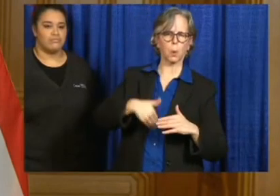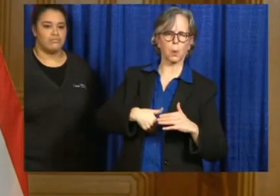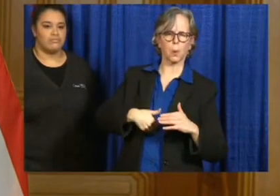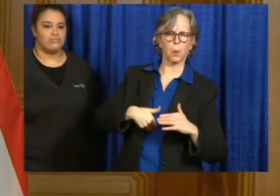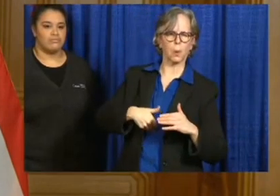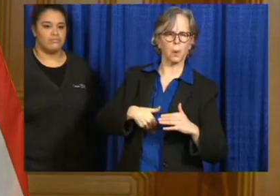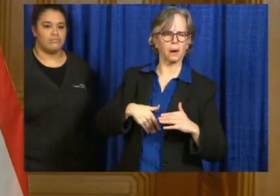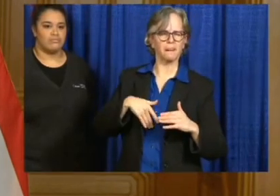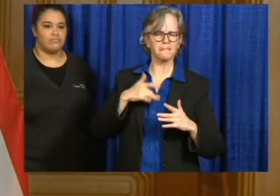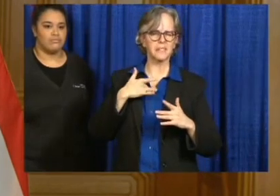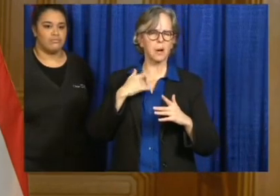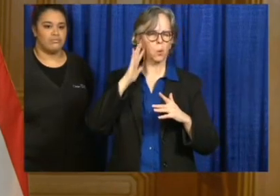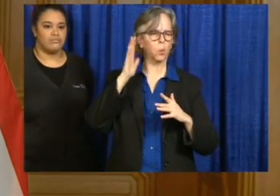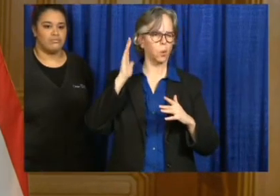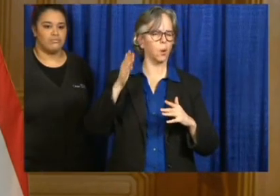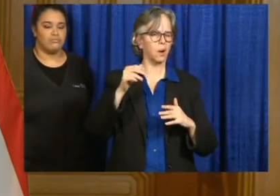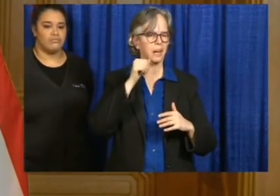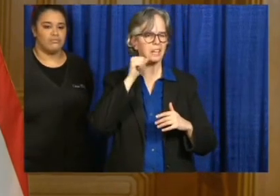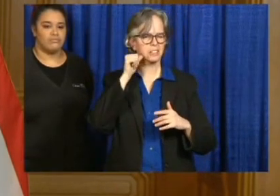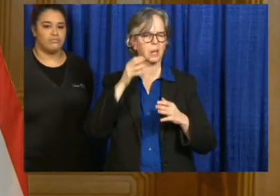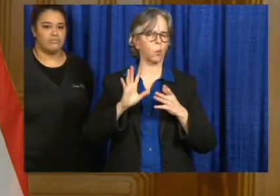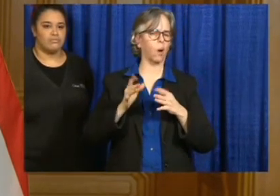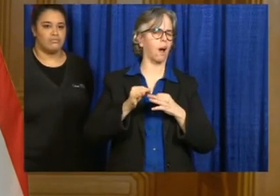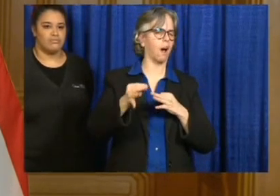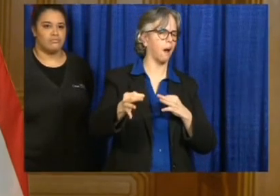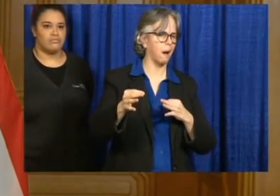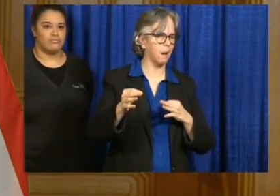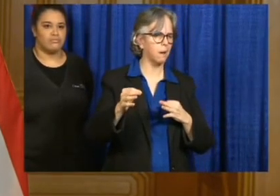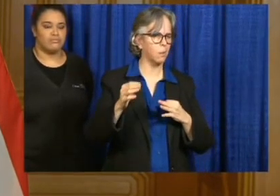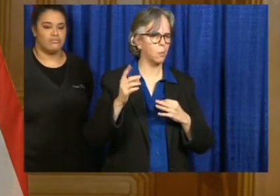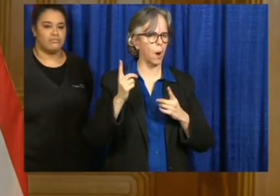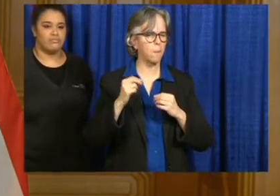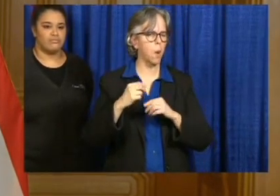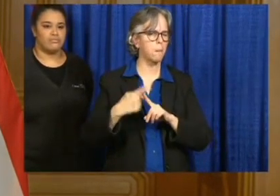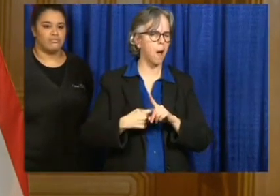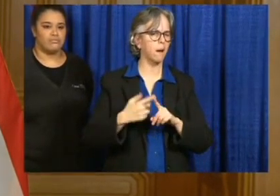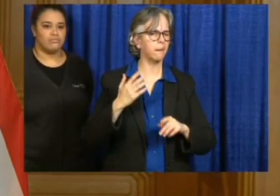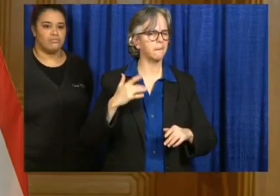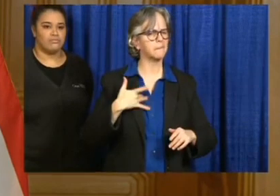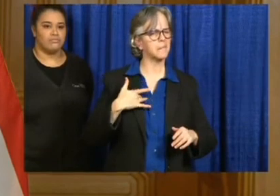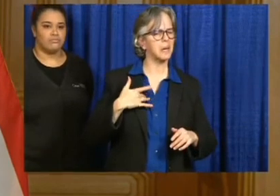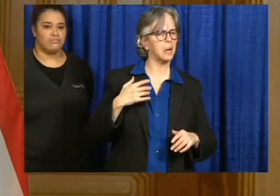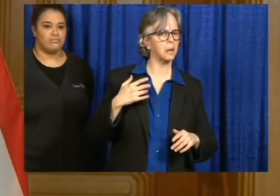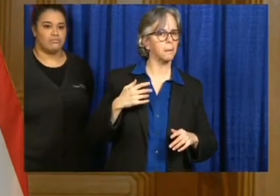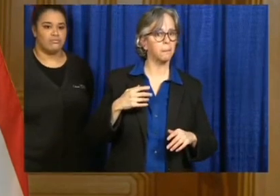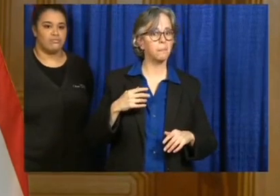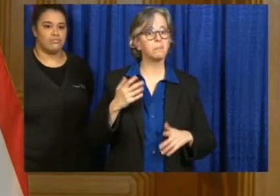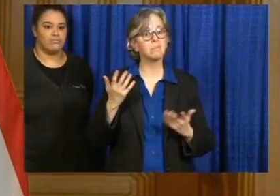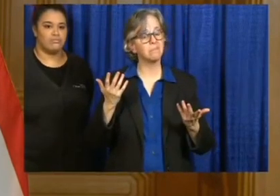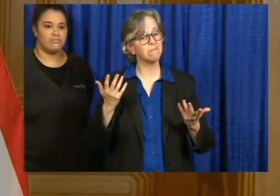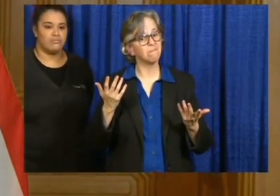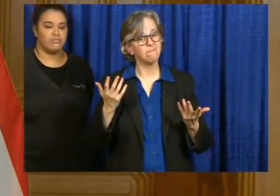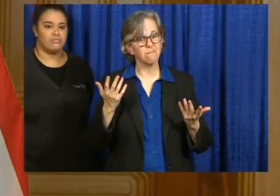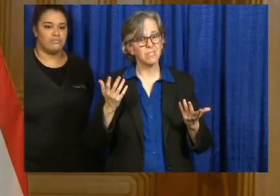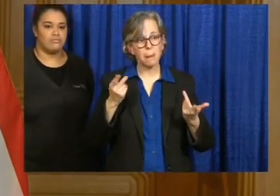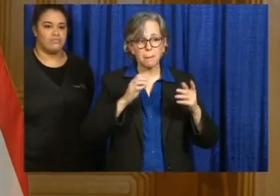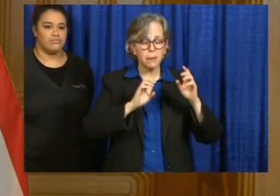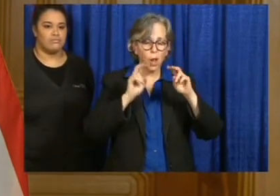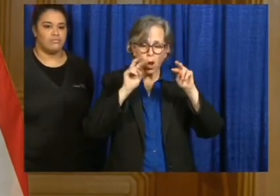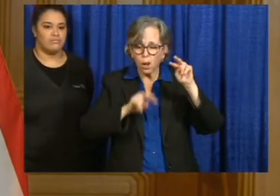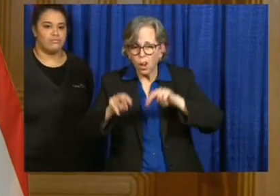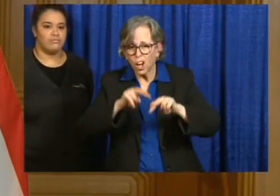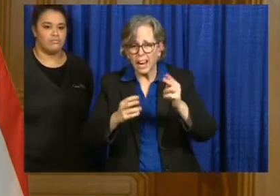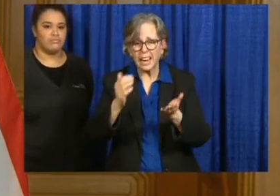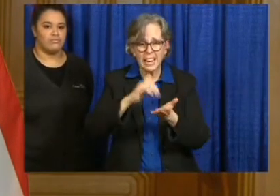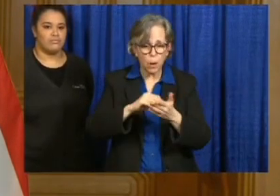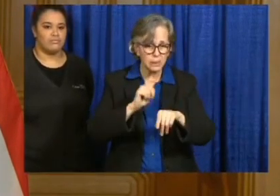we've extended it for another, basically for another month. We're going to continue to review it. We're going to see where we are. We would like to get kids